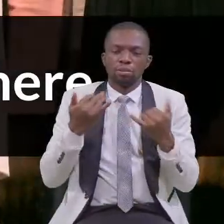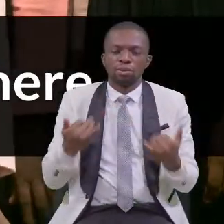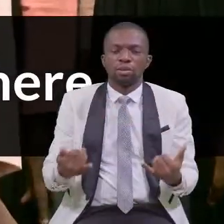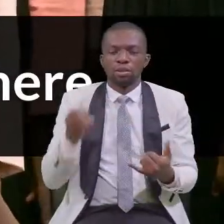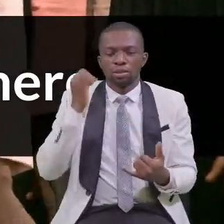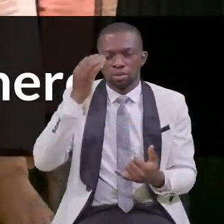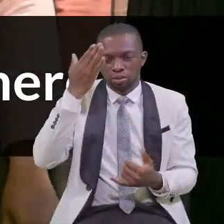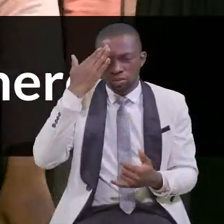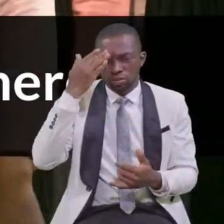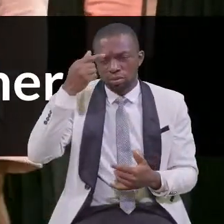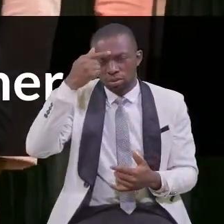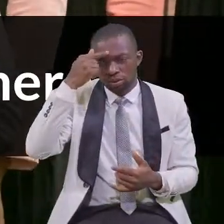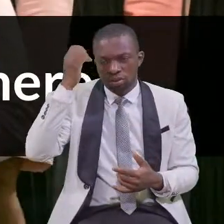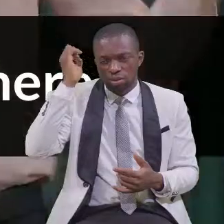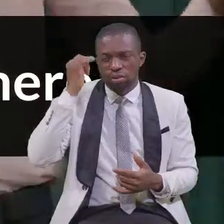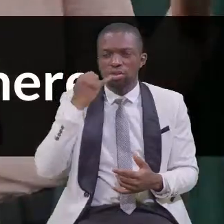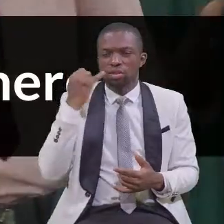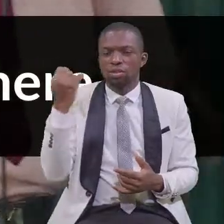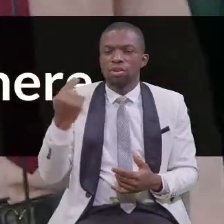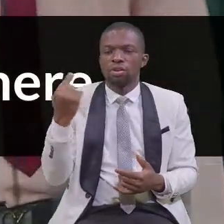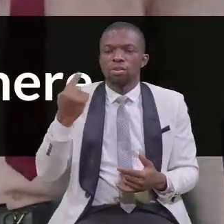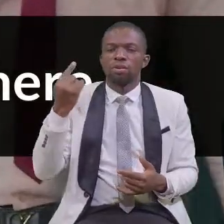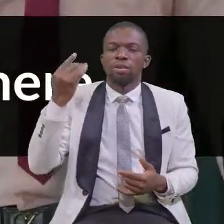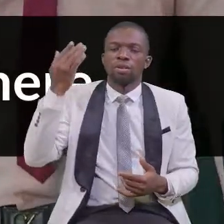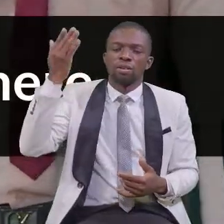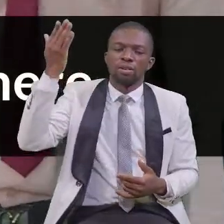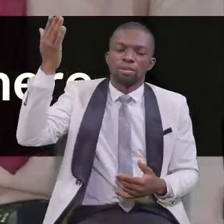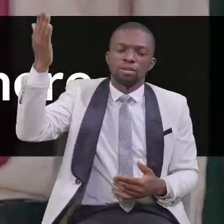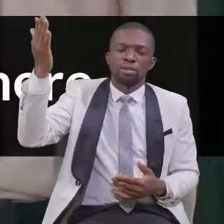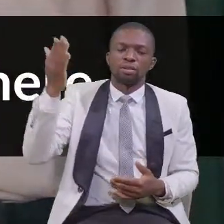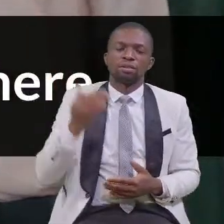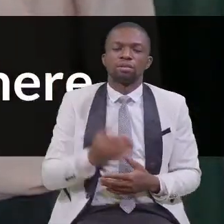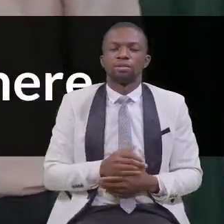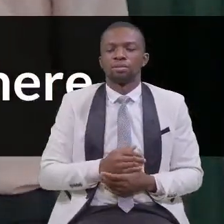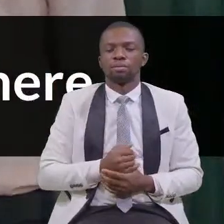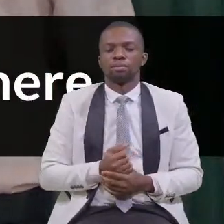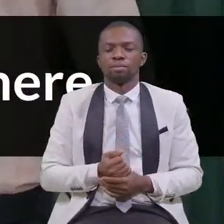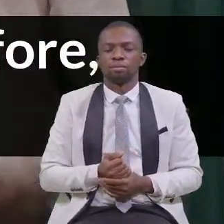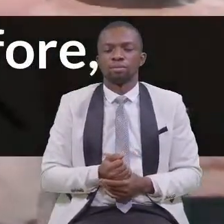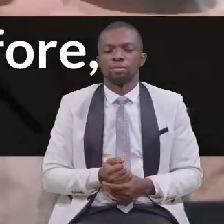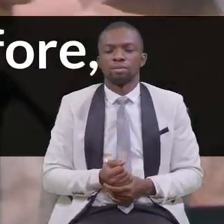He knows because it's already there.